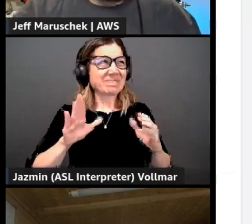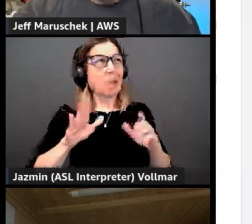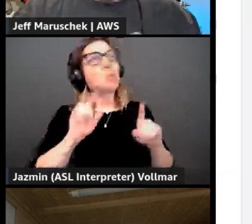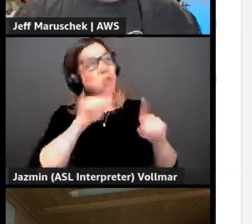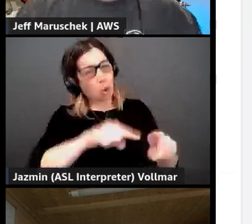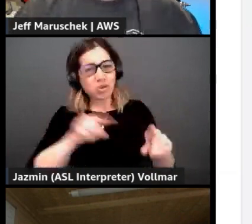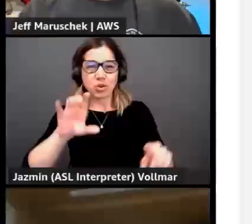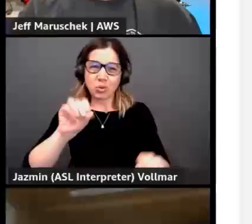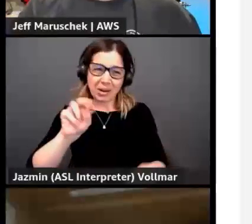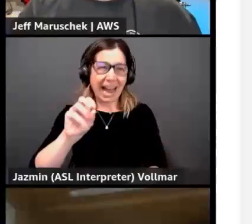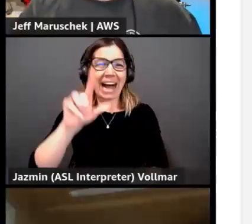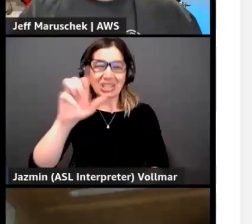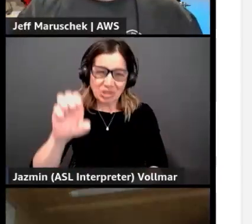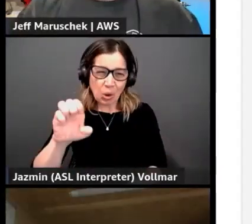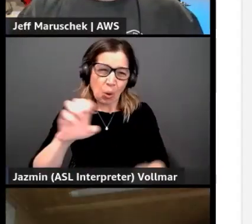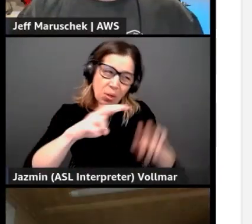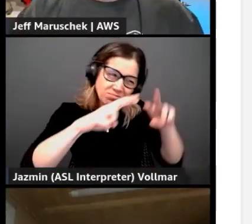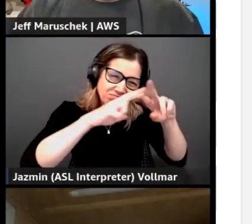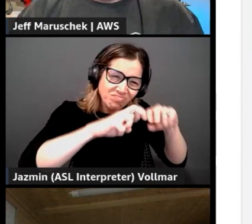looking into this, is there any